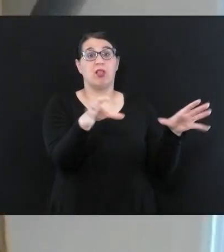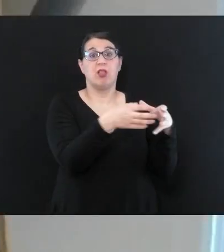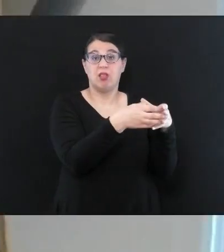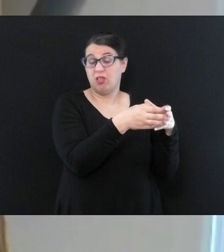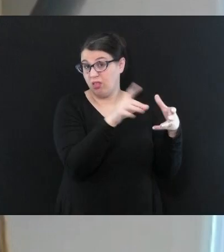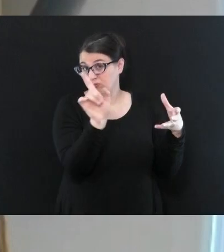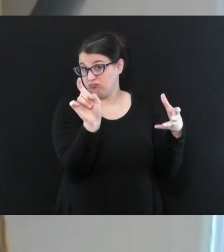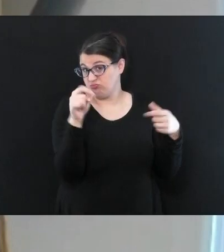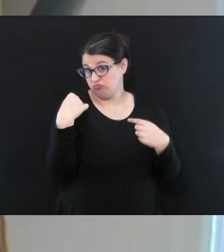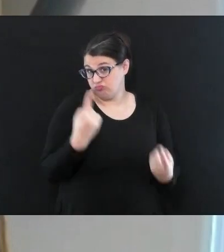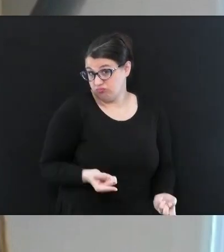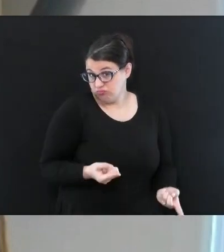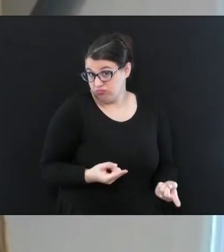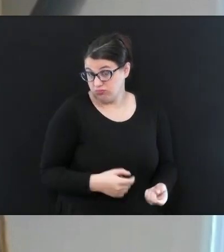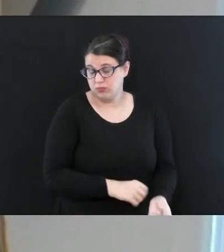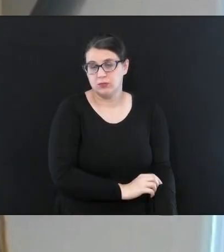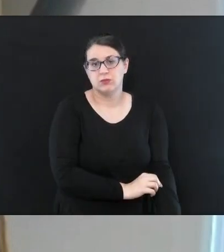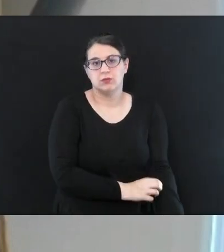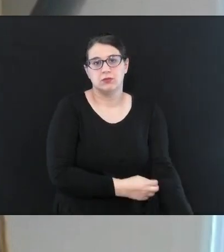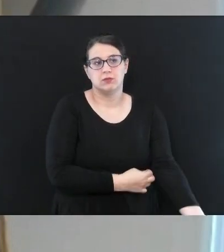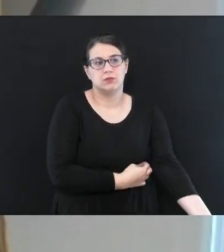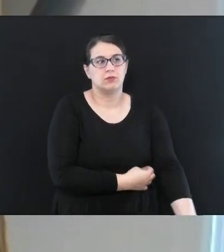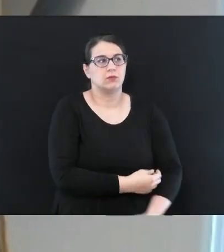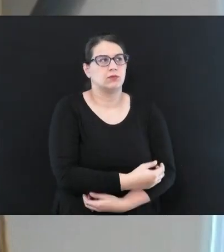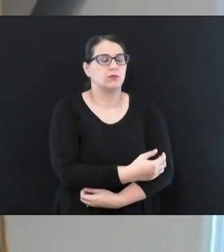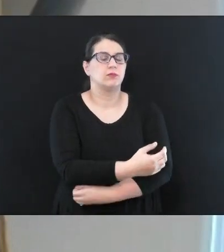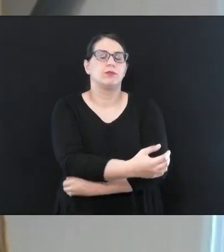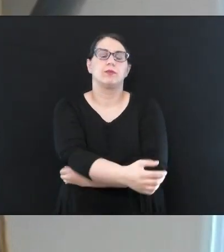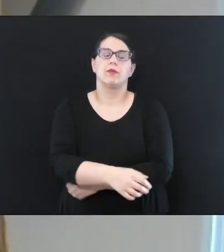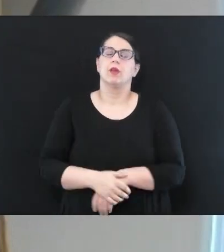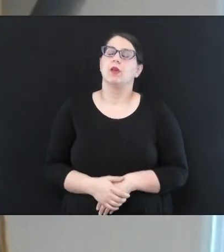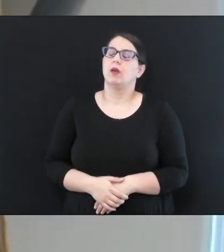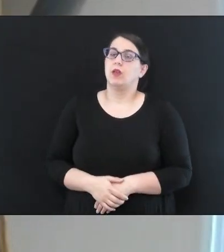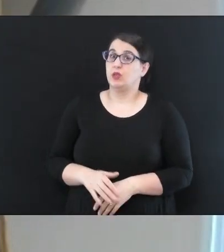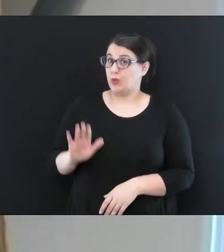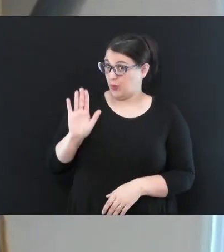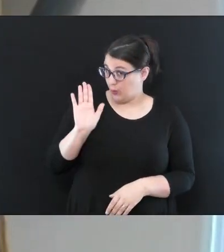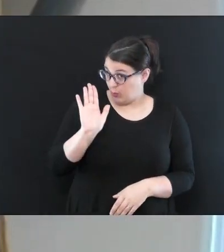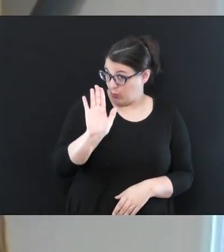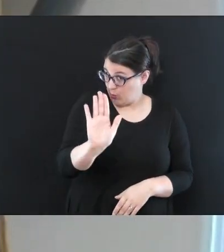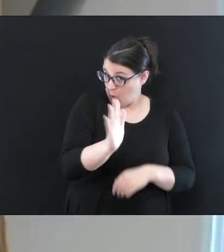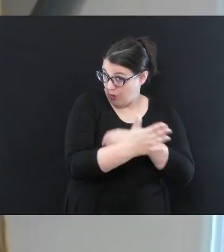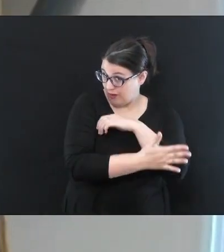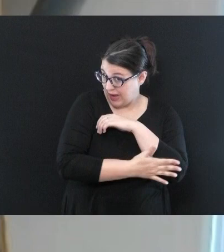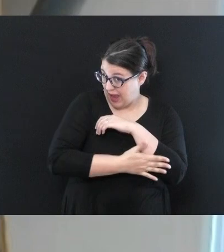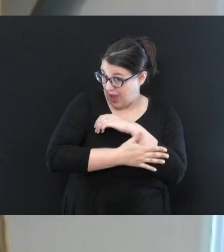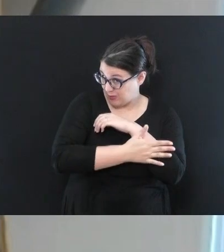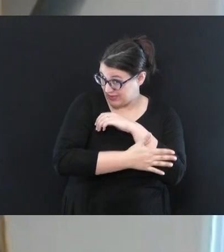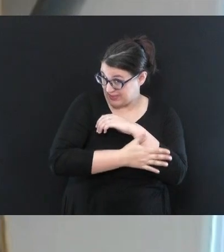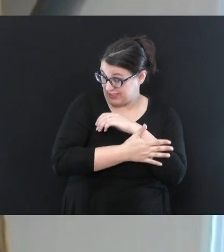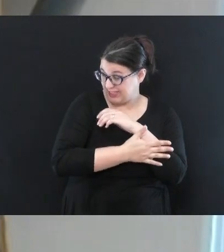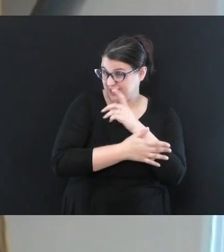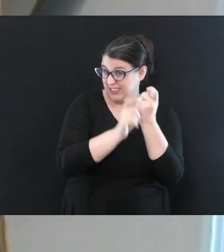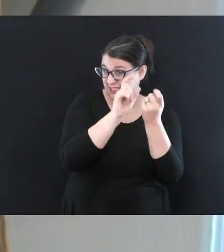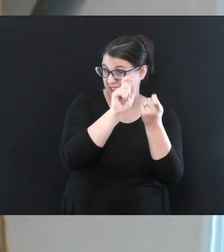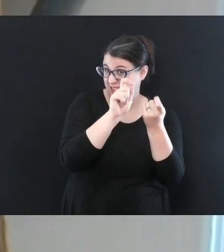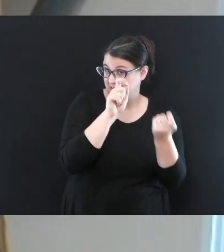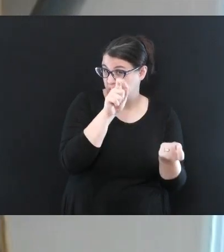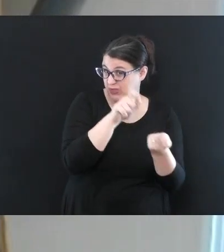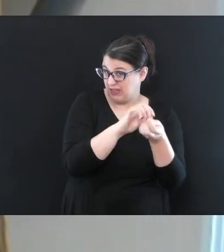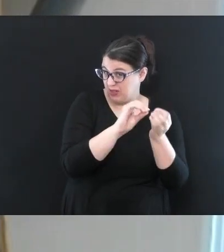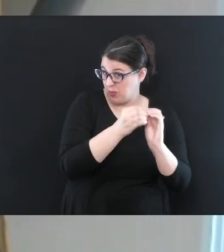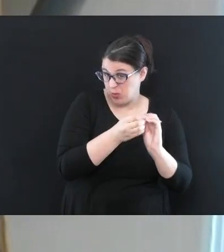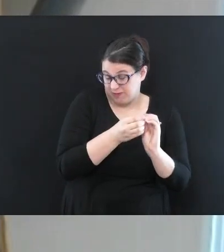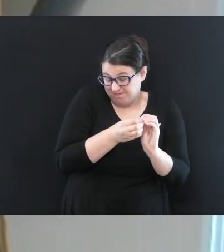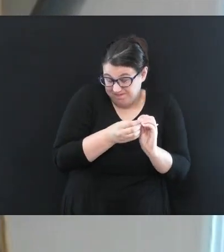Well, you know, speaking of your county in particular, you know, it's hard to give a number. You know, the Department of Education would have